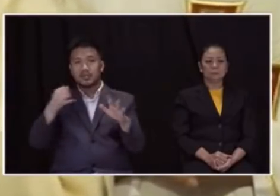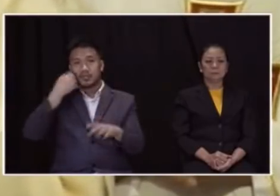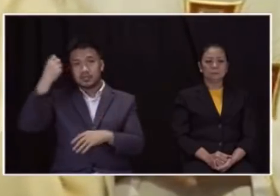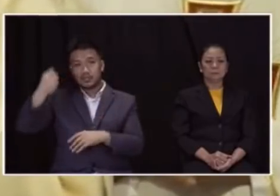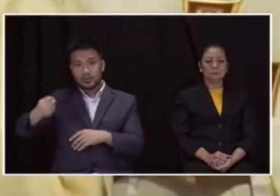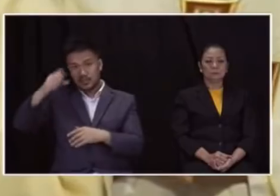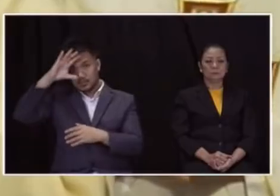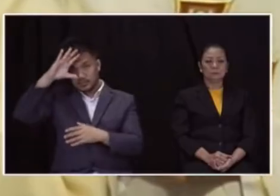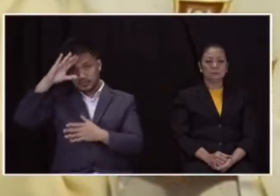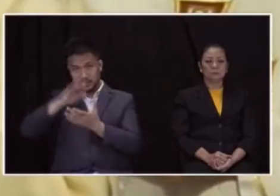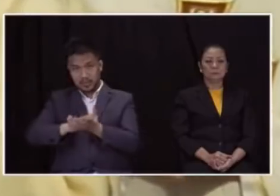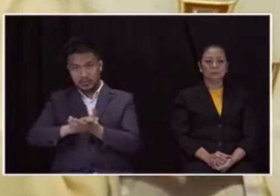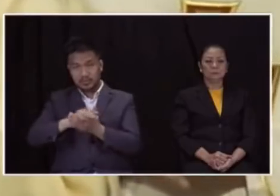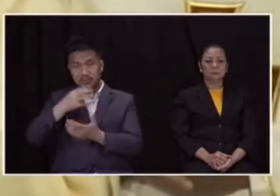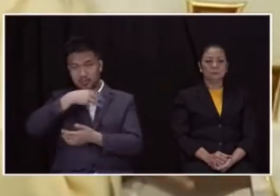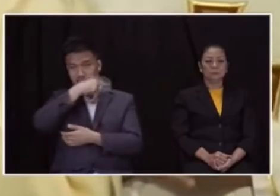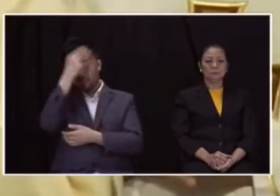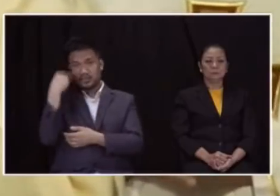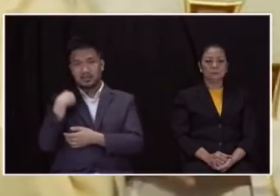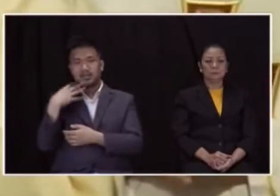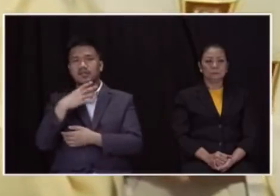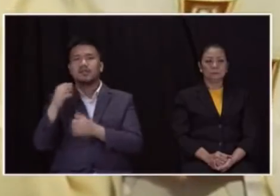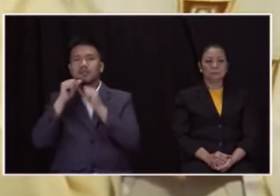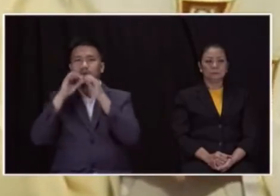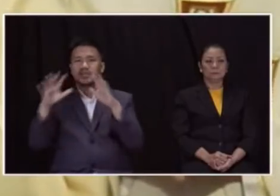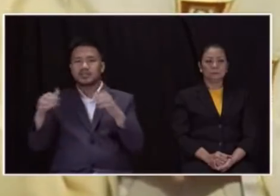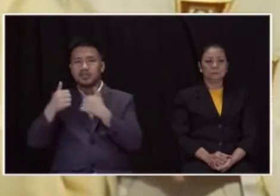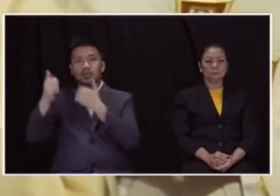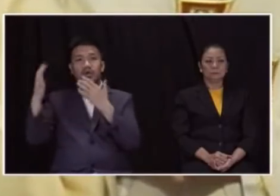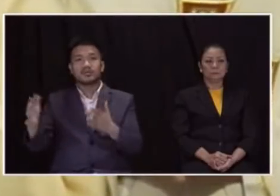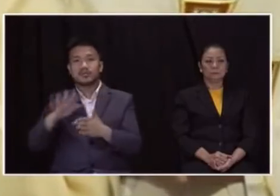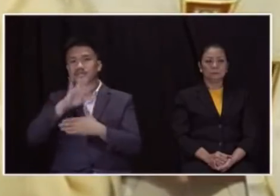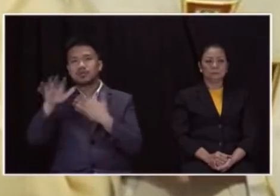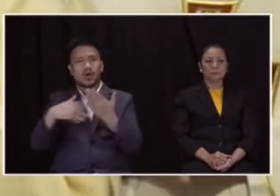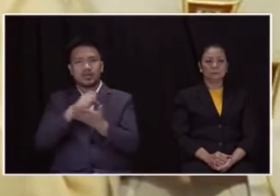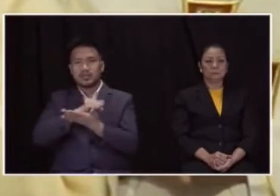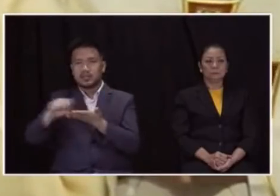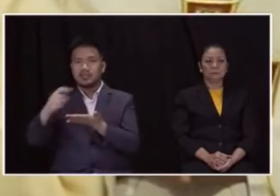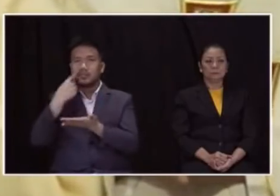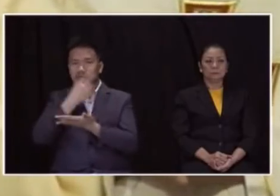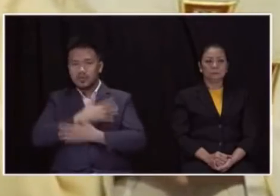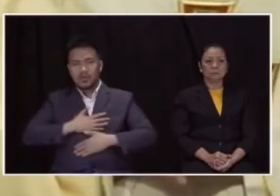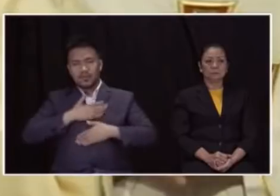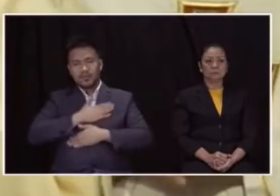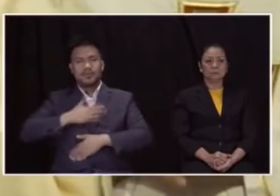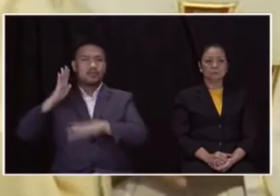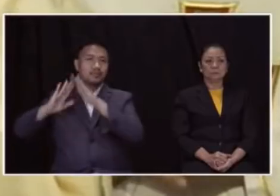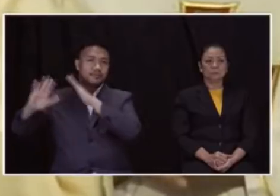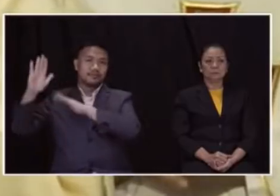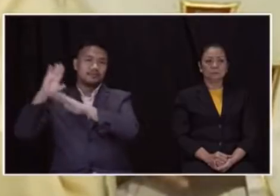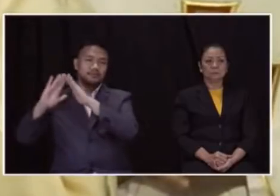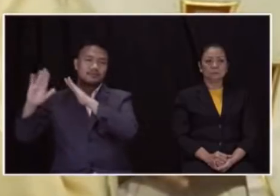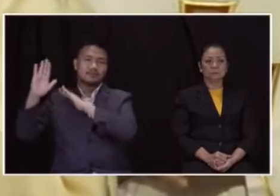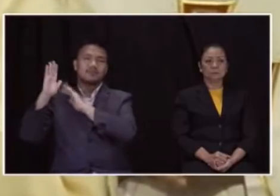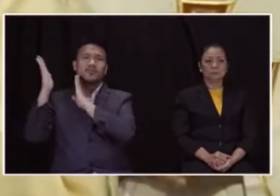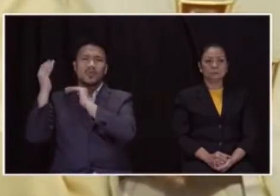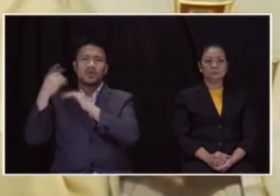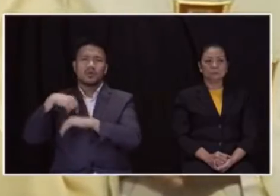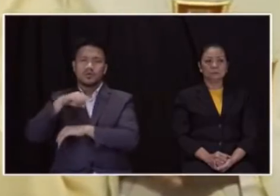Joseph, her spouse, with the Blessed Apostles and all the saints who have pleased you throughout the